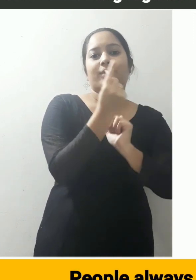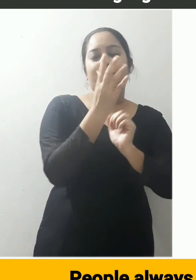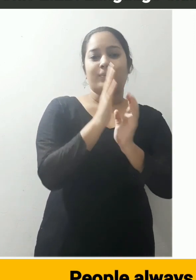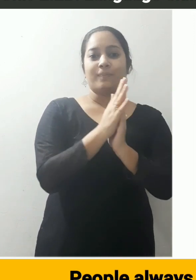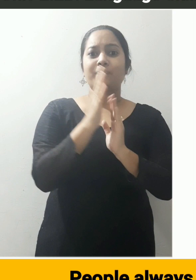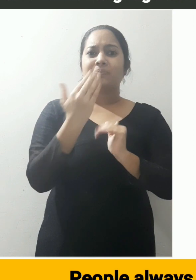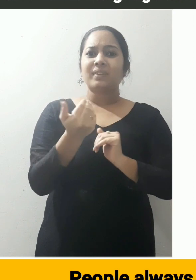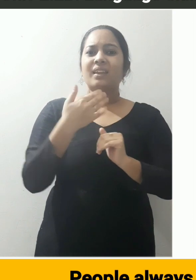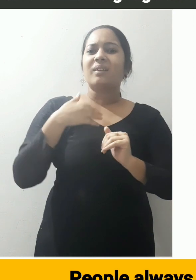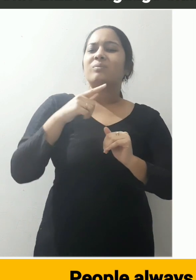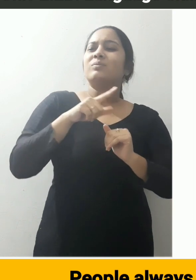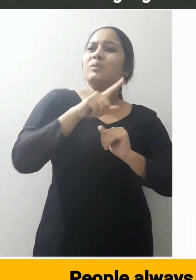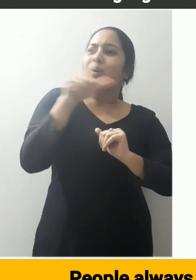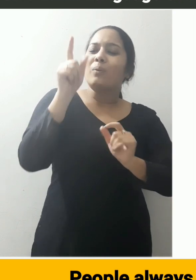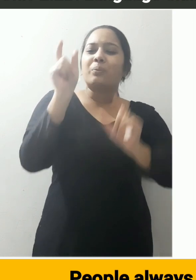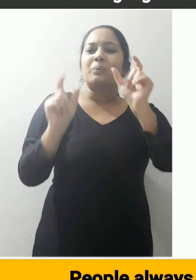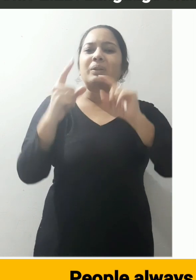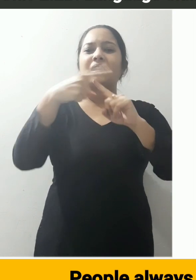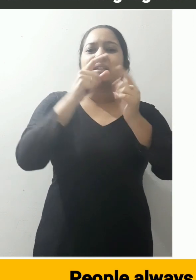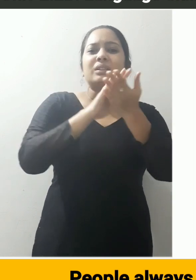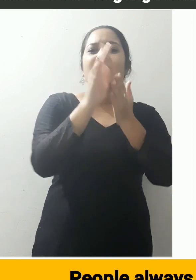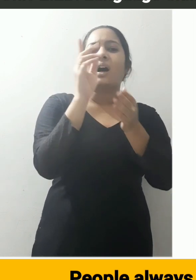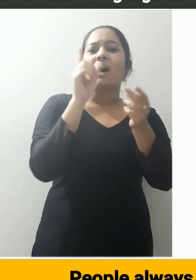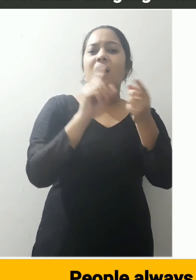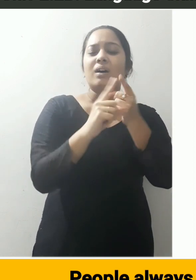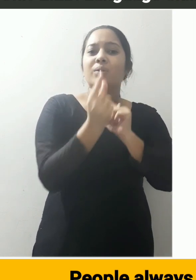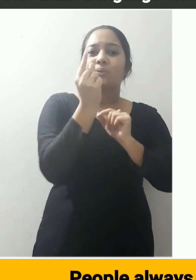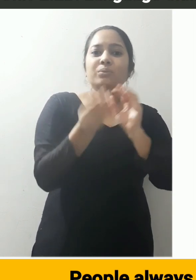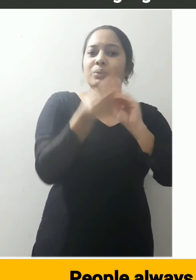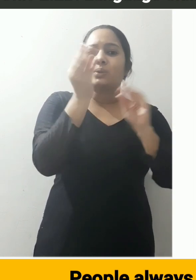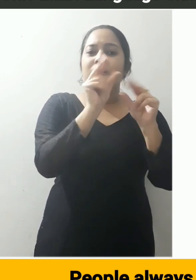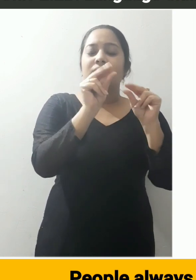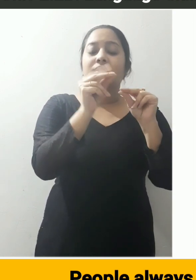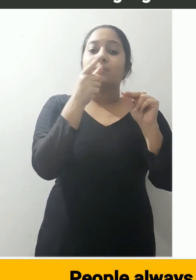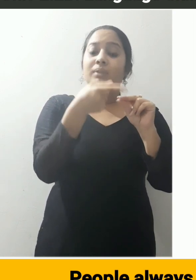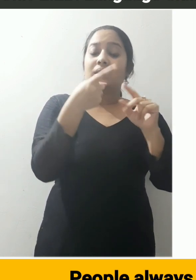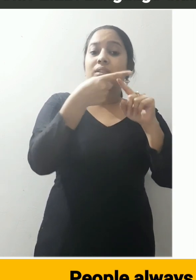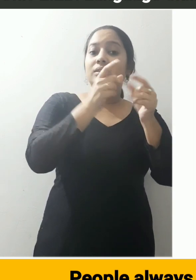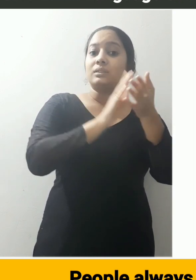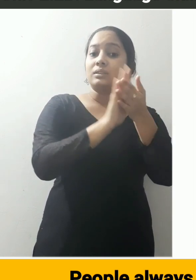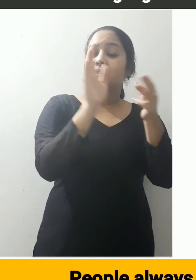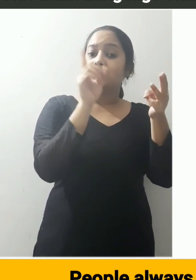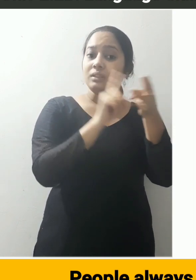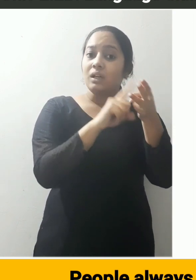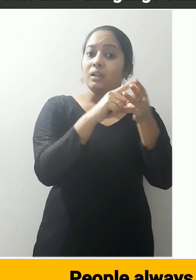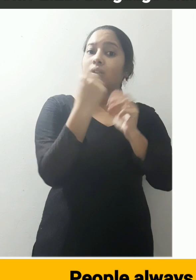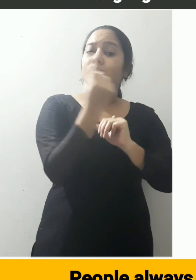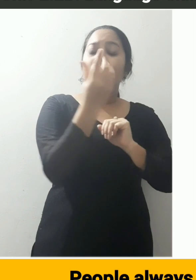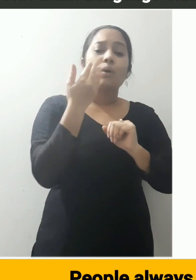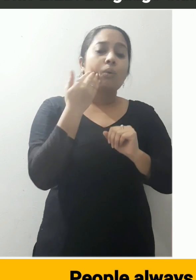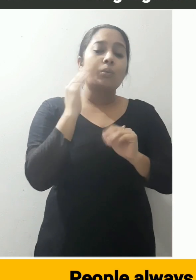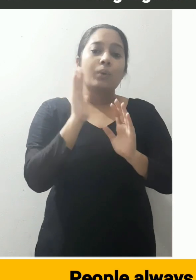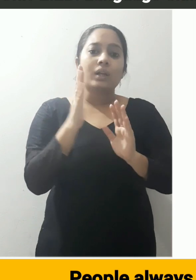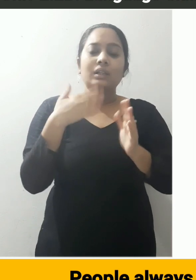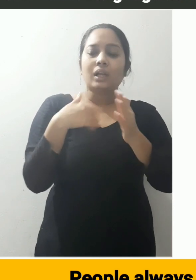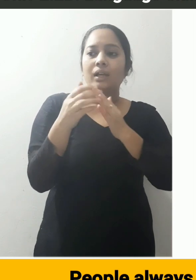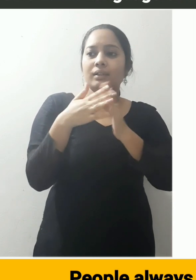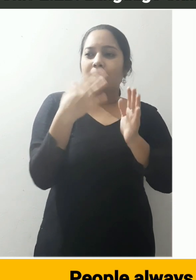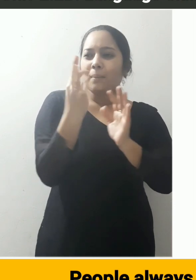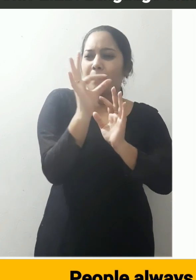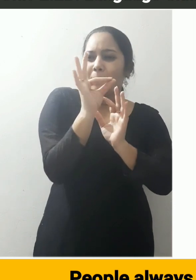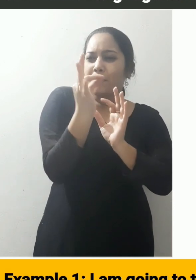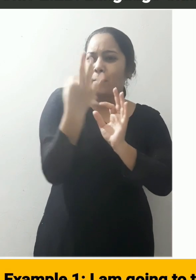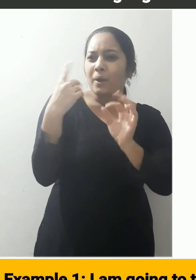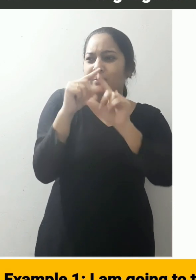the article the. We need to use article when we are talking about something